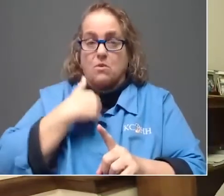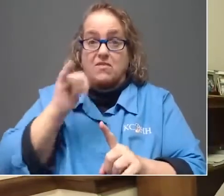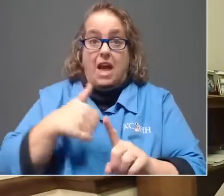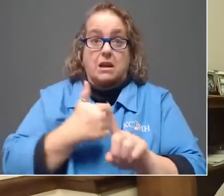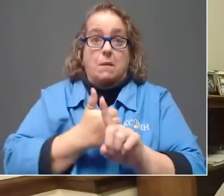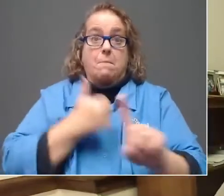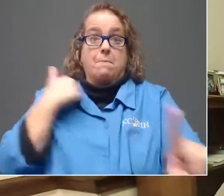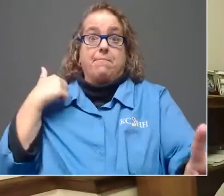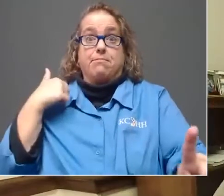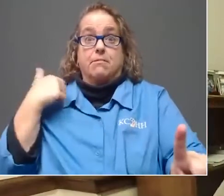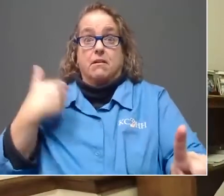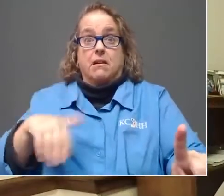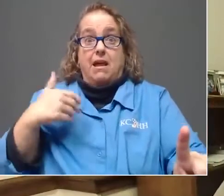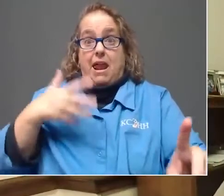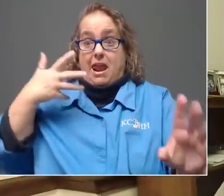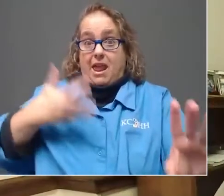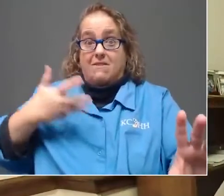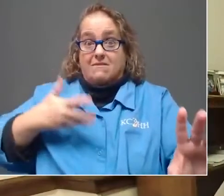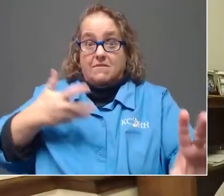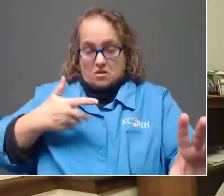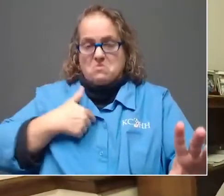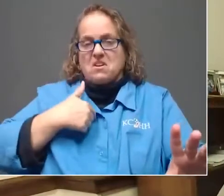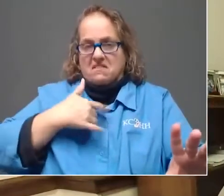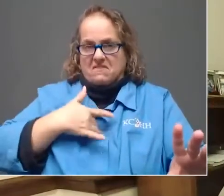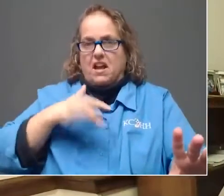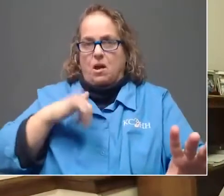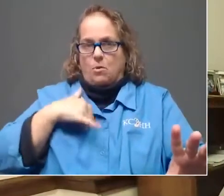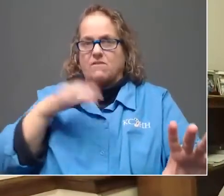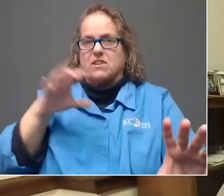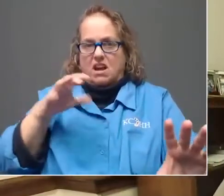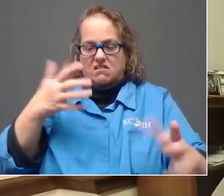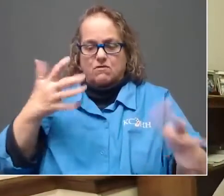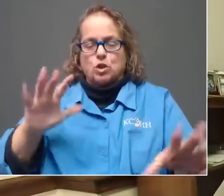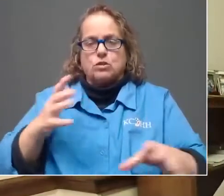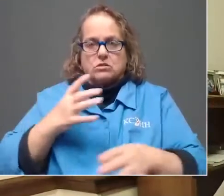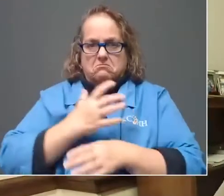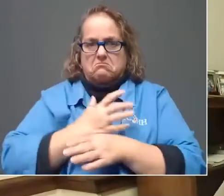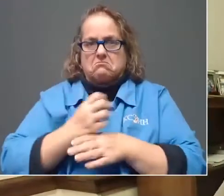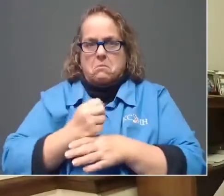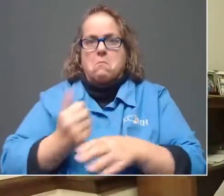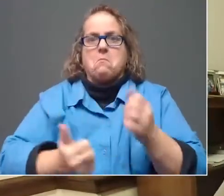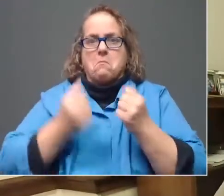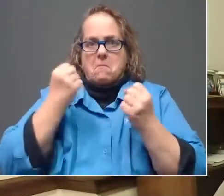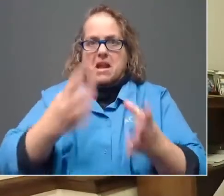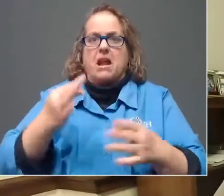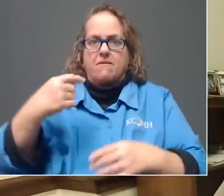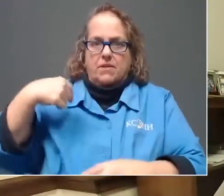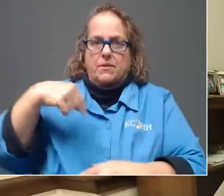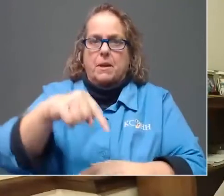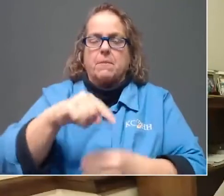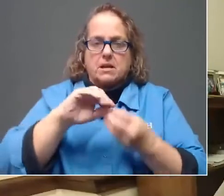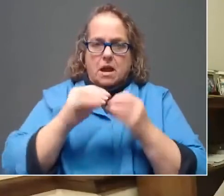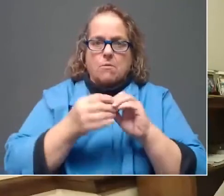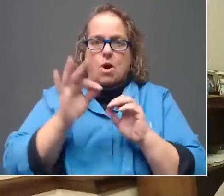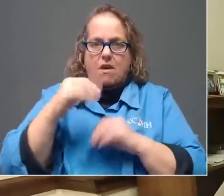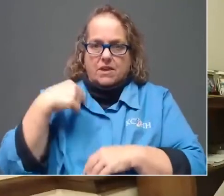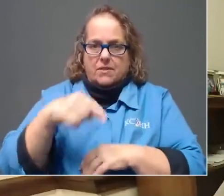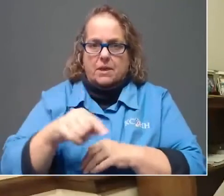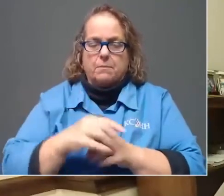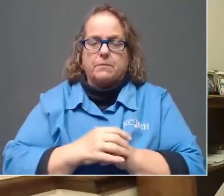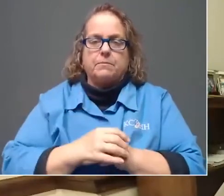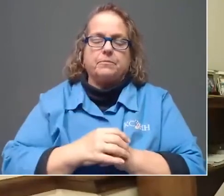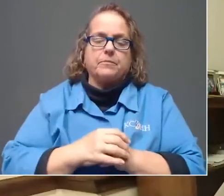at the beginning of the pandemic in light of the large number of claims at that point. One note too,